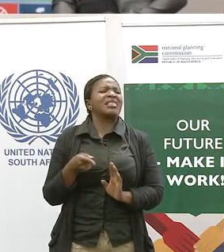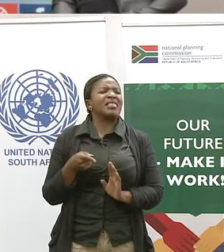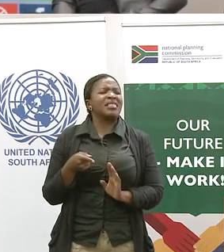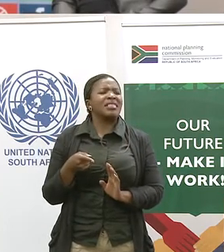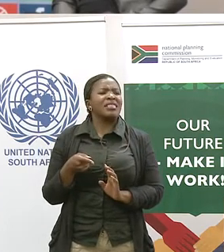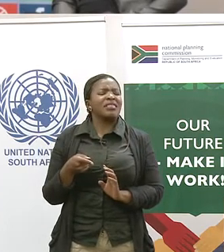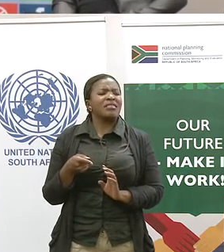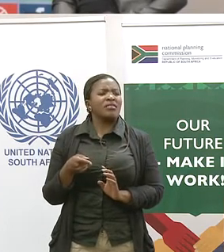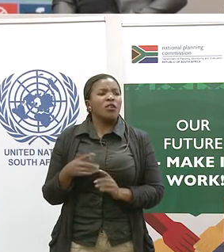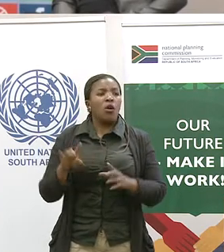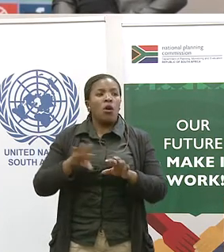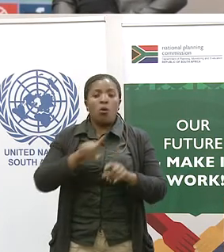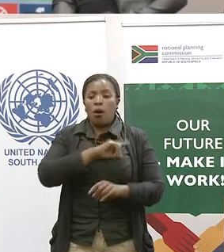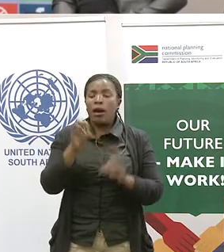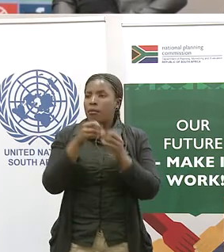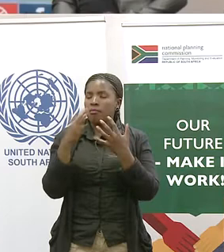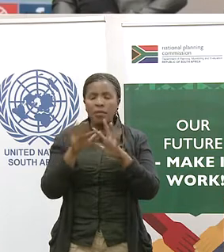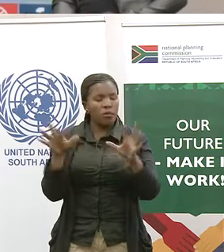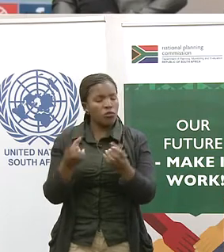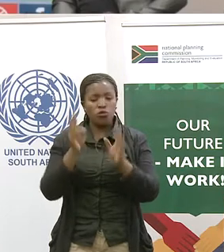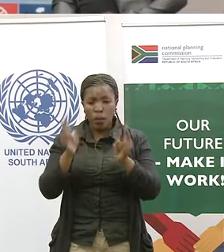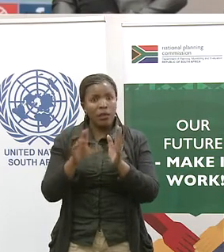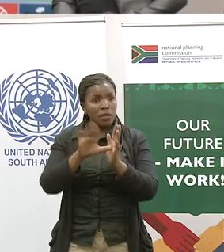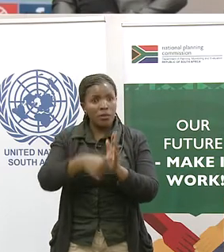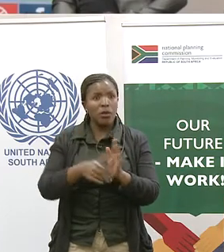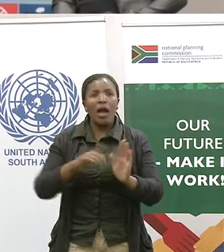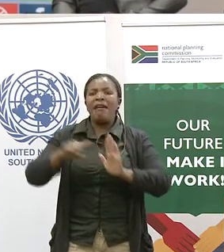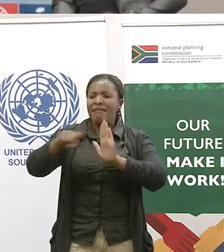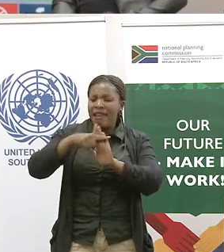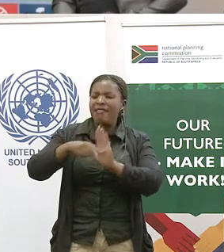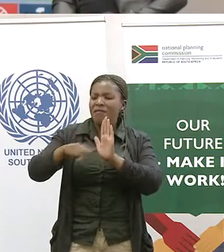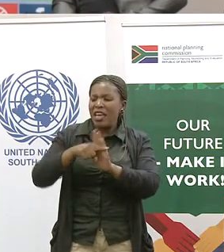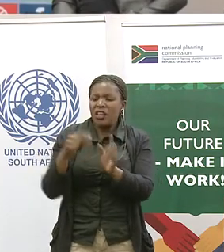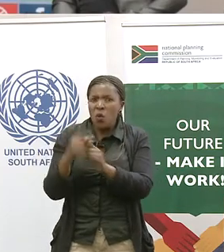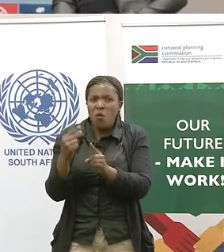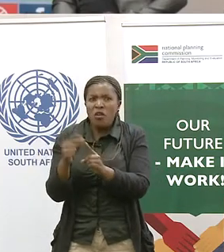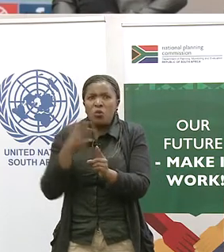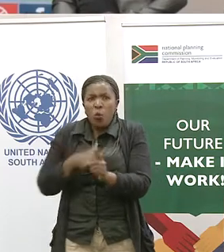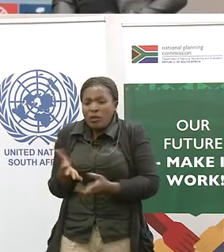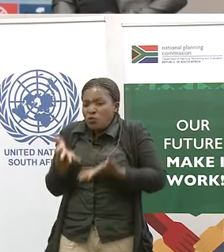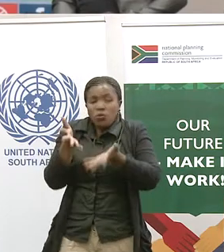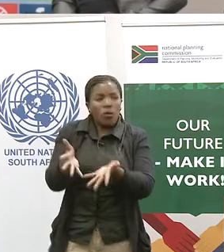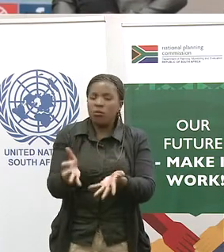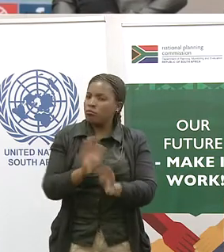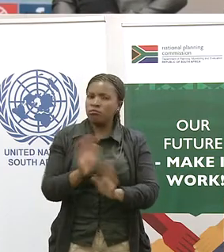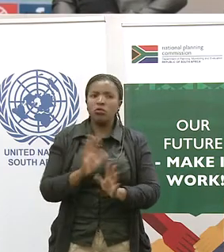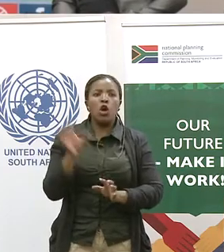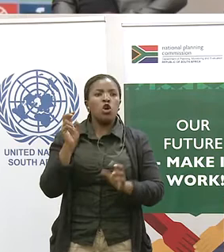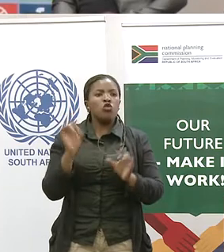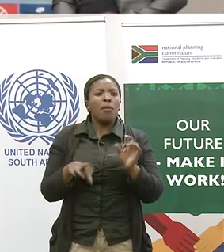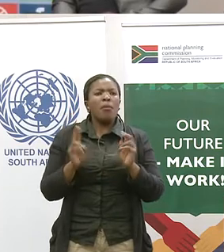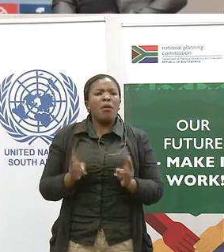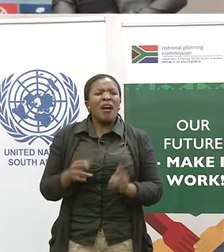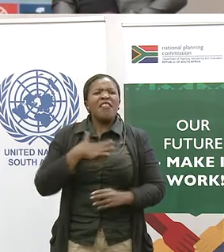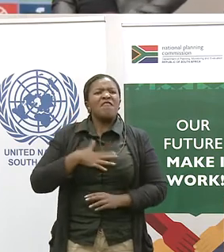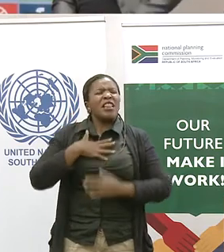don't want to be associated with a negative word such as disability. It's it breaks the spirit. It doesn't say anything about your